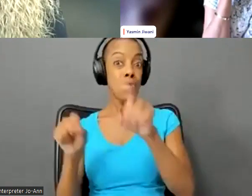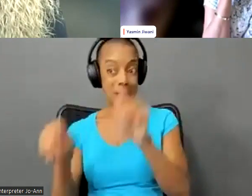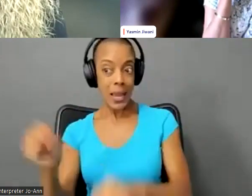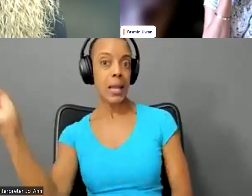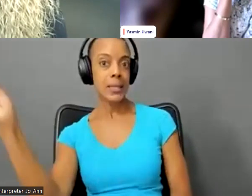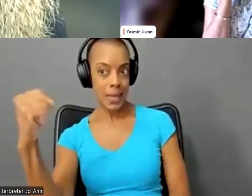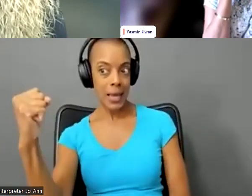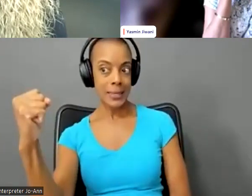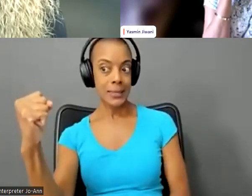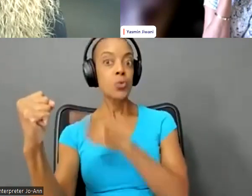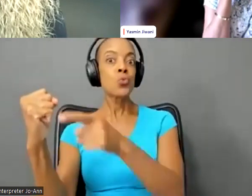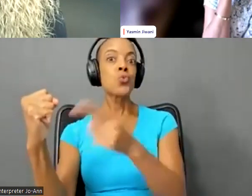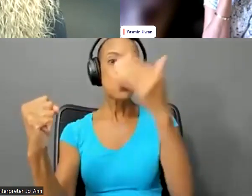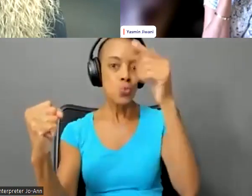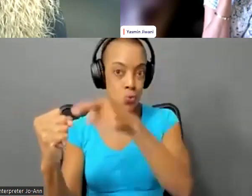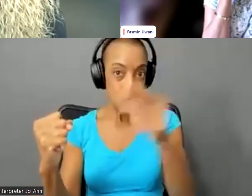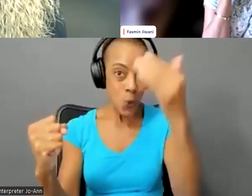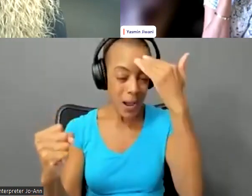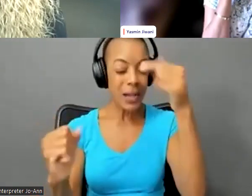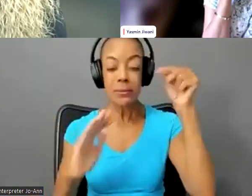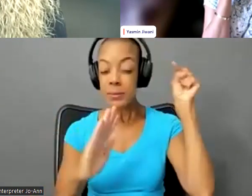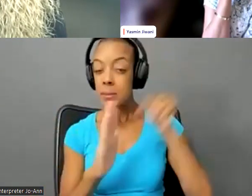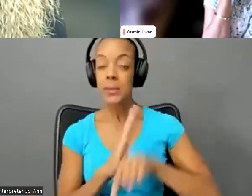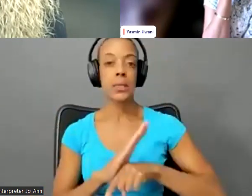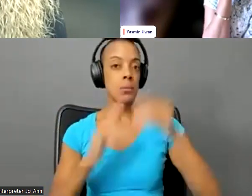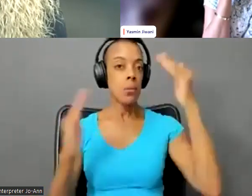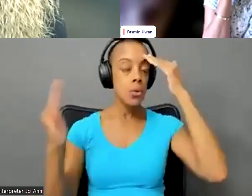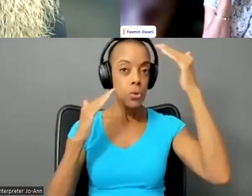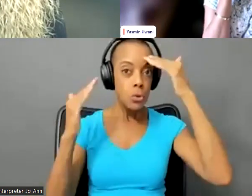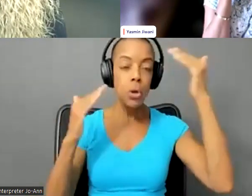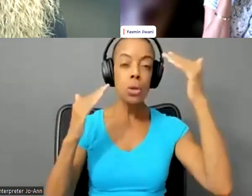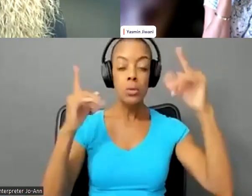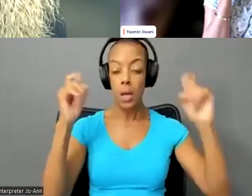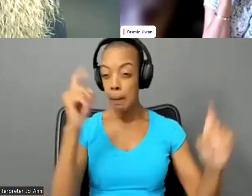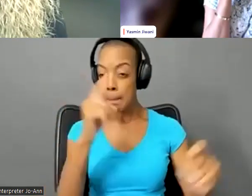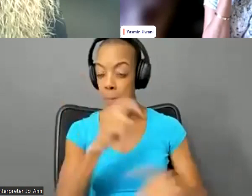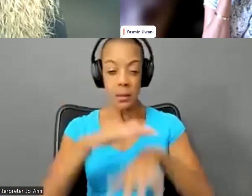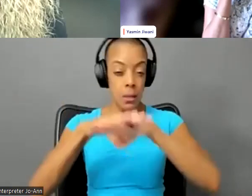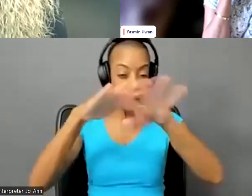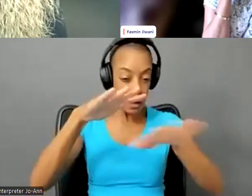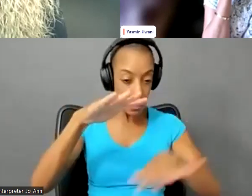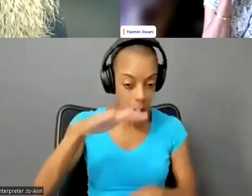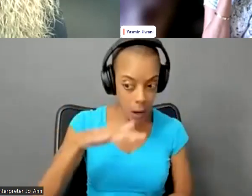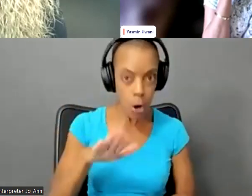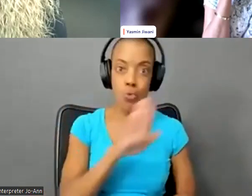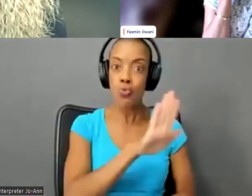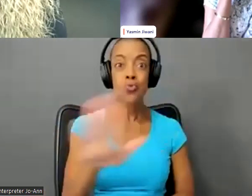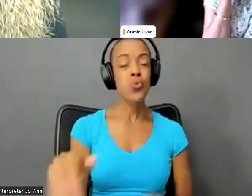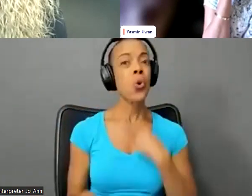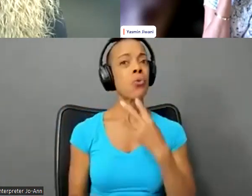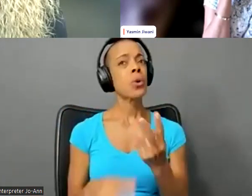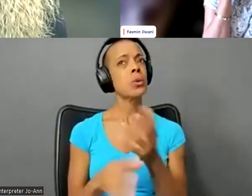knowledge of the realities and the nuances and the complexities, your voices are really critical